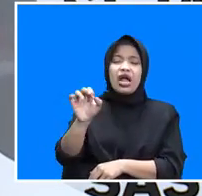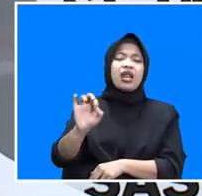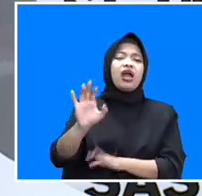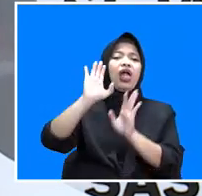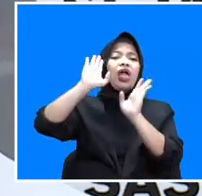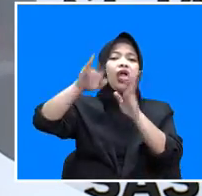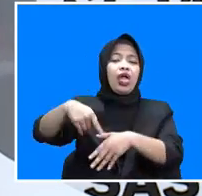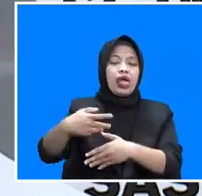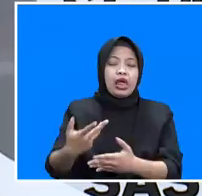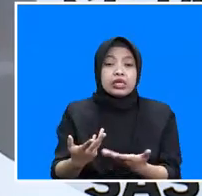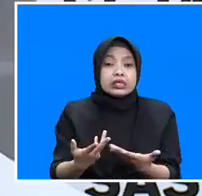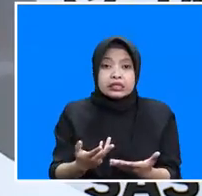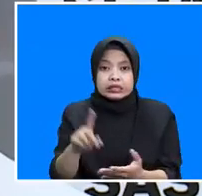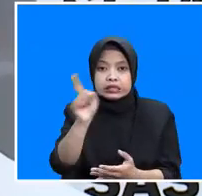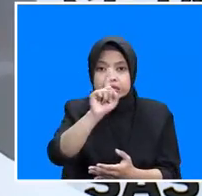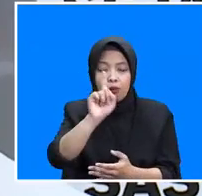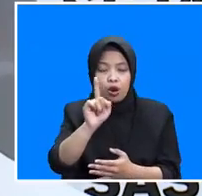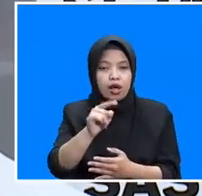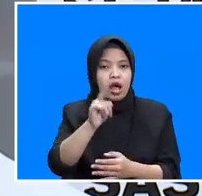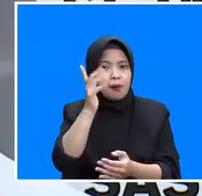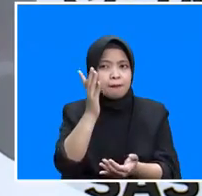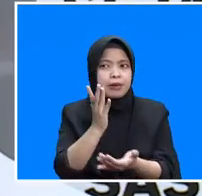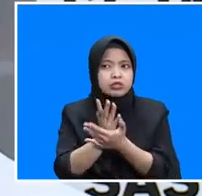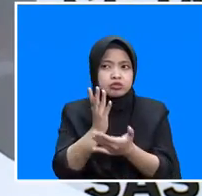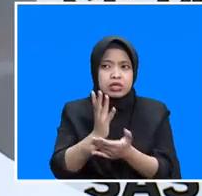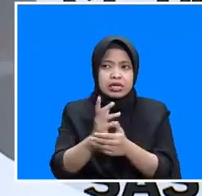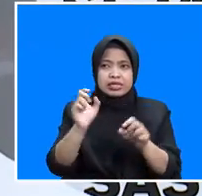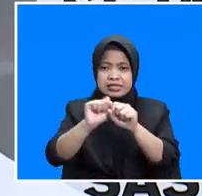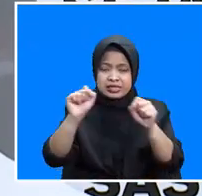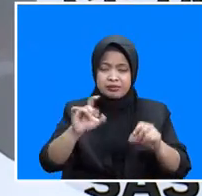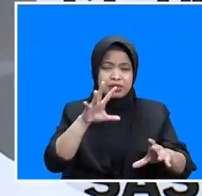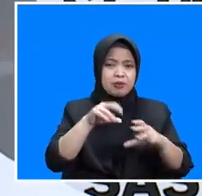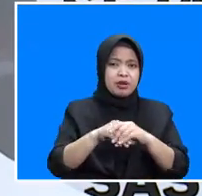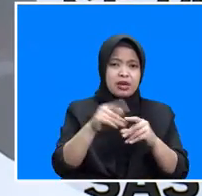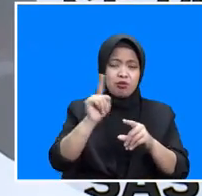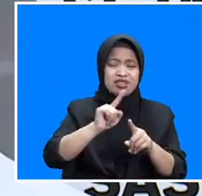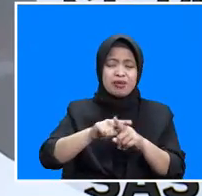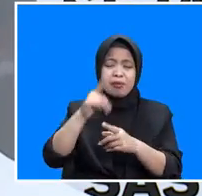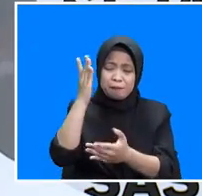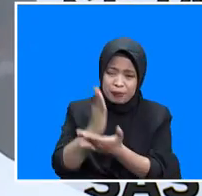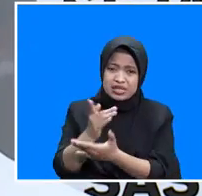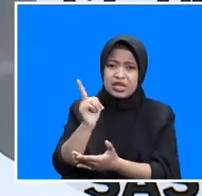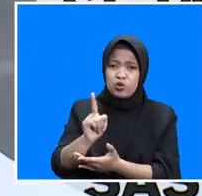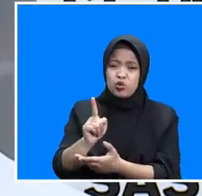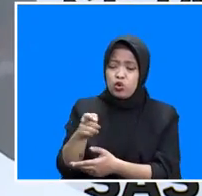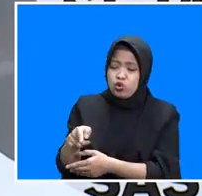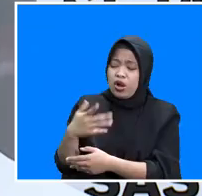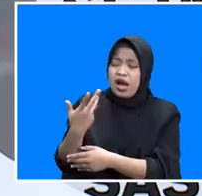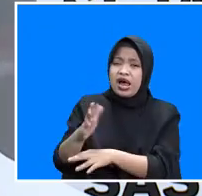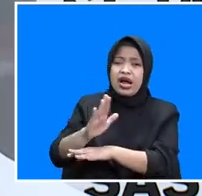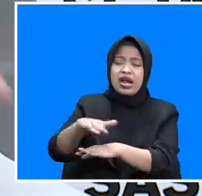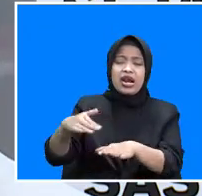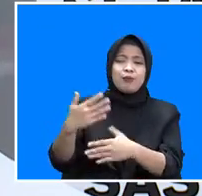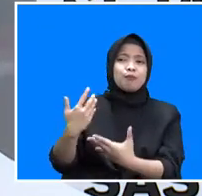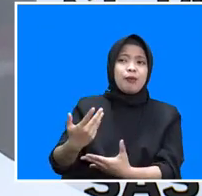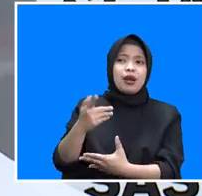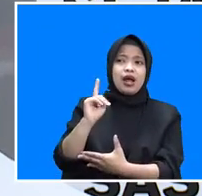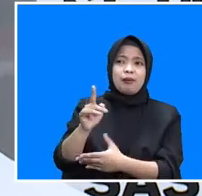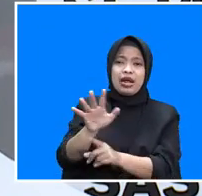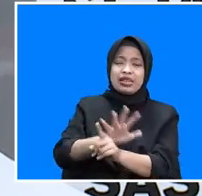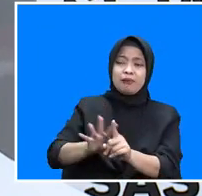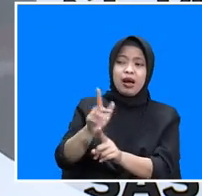within the system, and so trying to really understand the situation of out-of-school children is very important. And the other